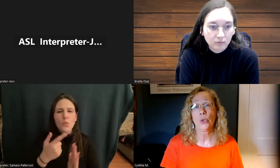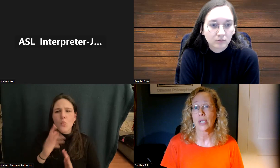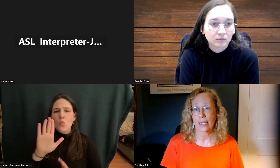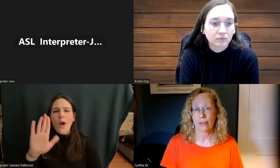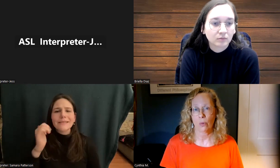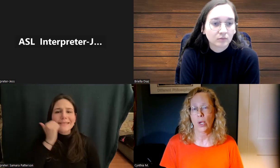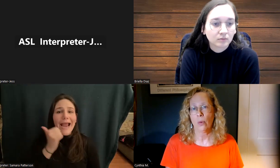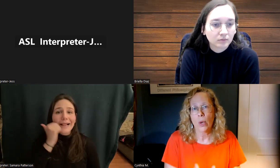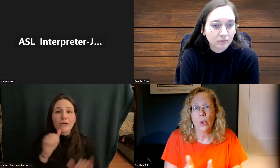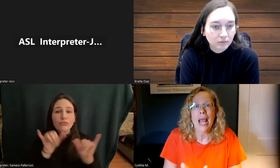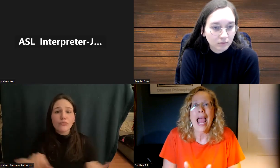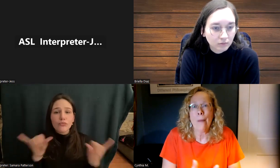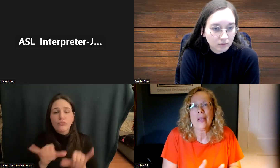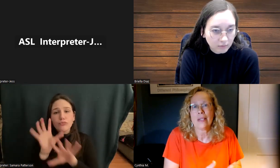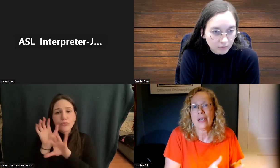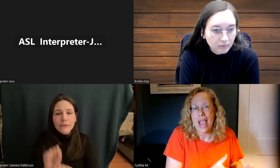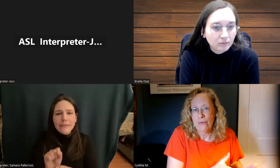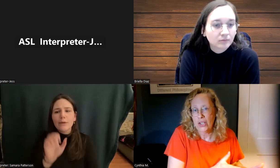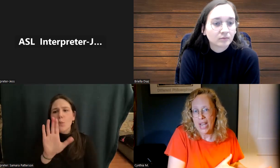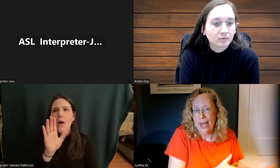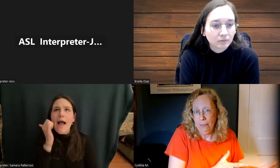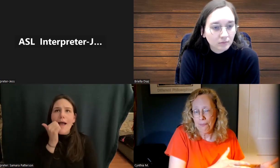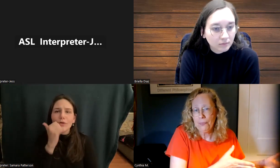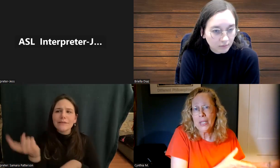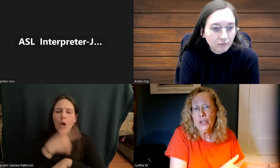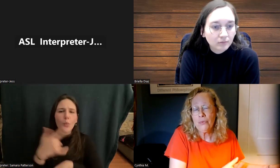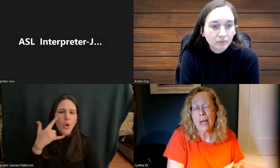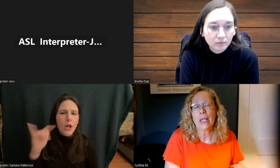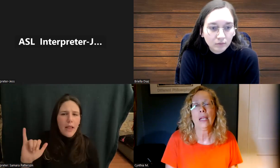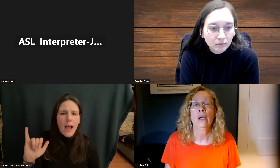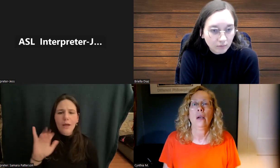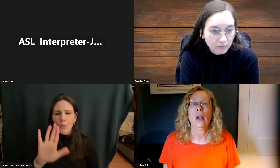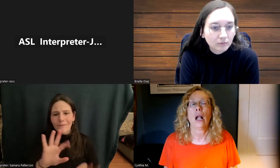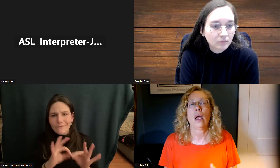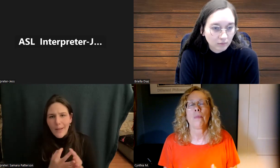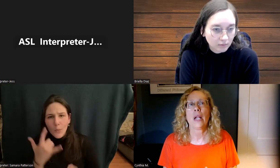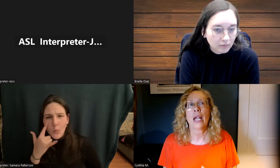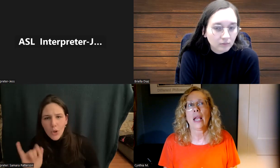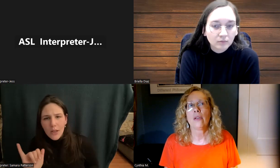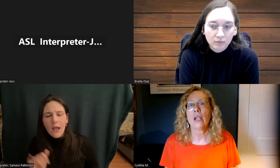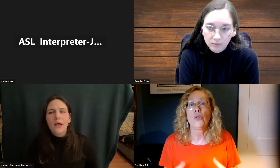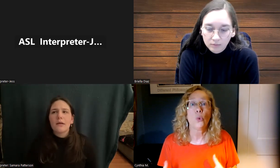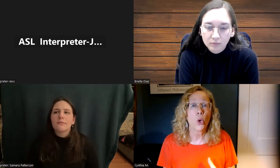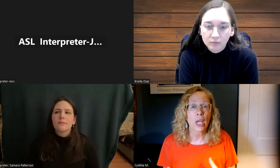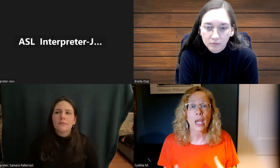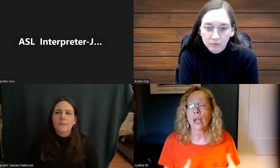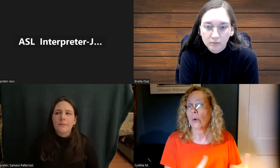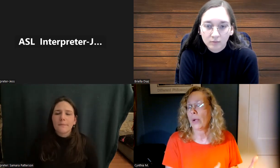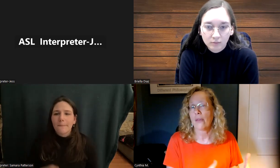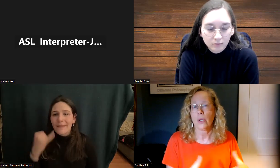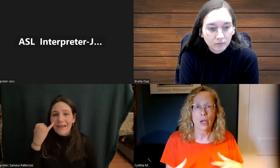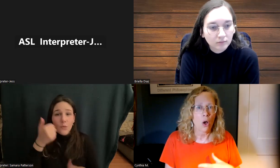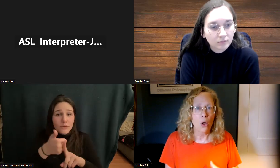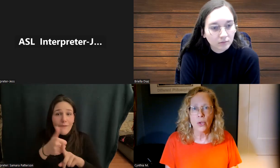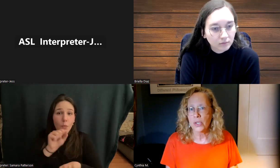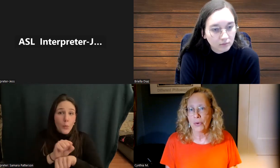daily routine, what happens in an average day in your family, and if you're working or